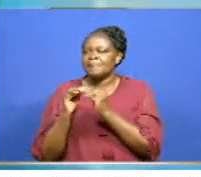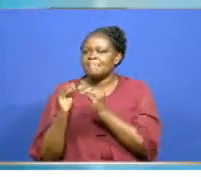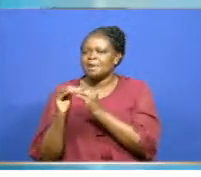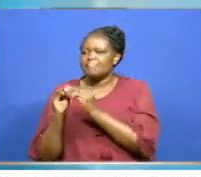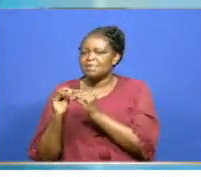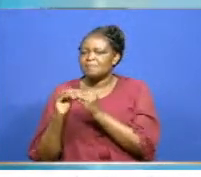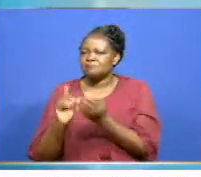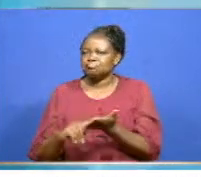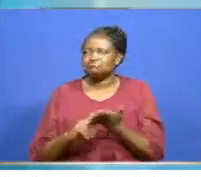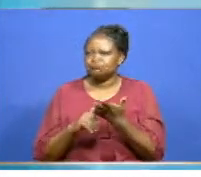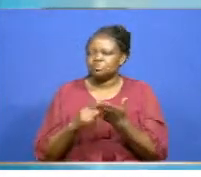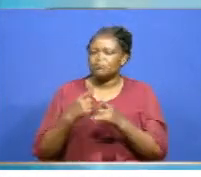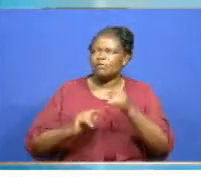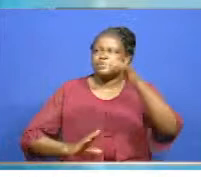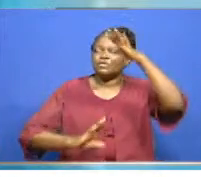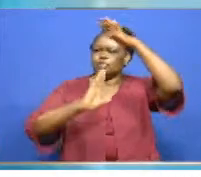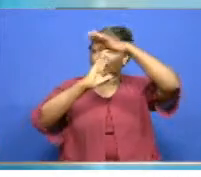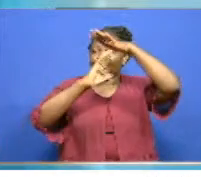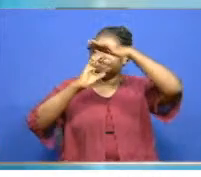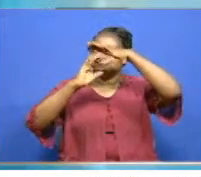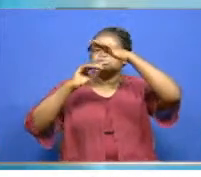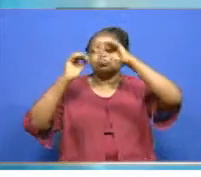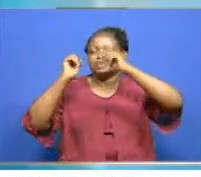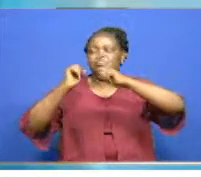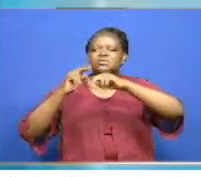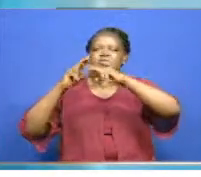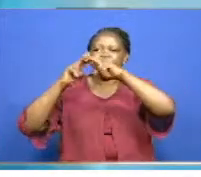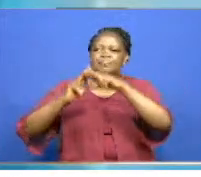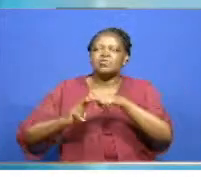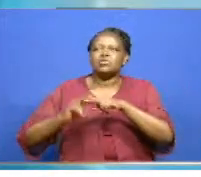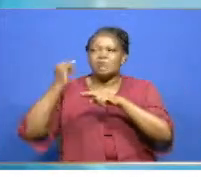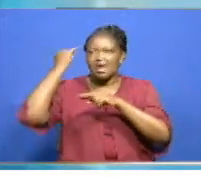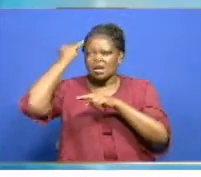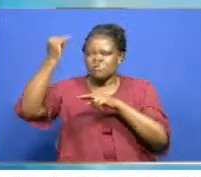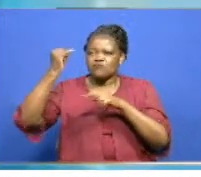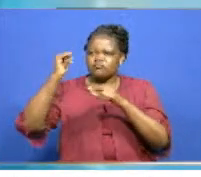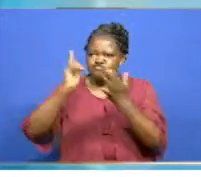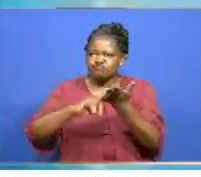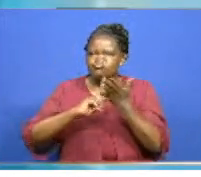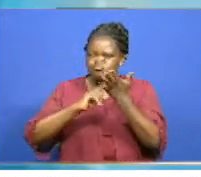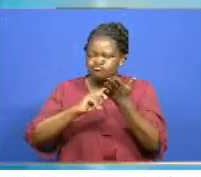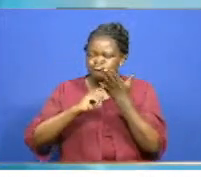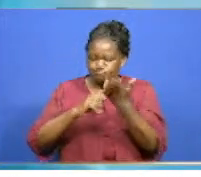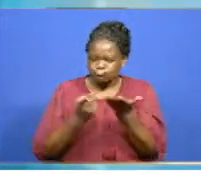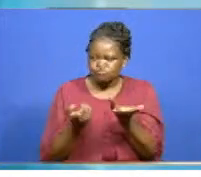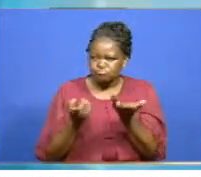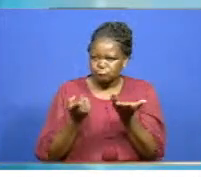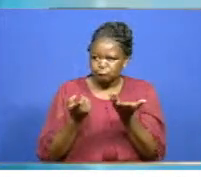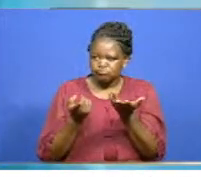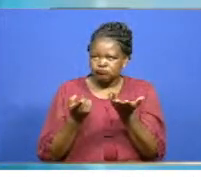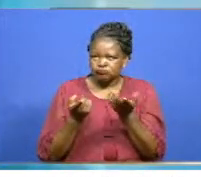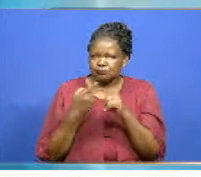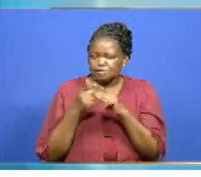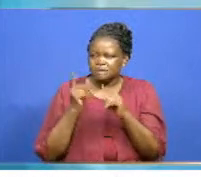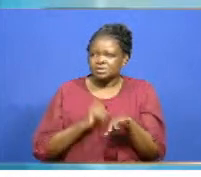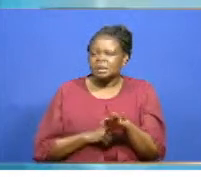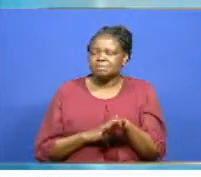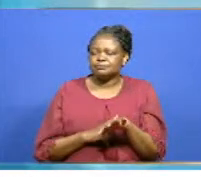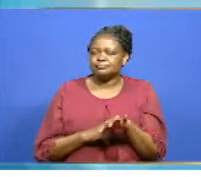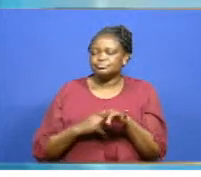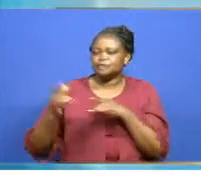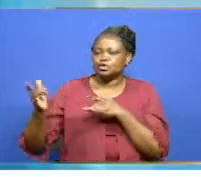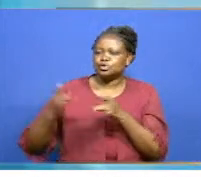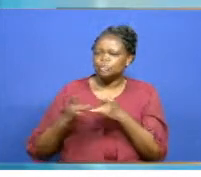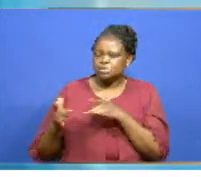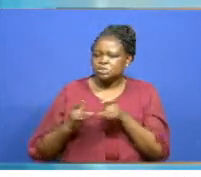has come from the top, so he may rely on ideas of boardroom negotiations to sell him at the grassroots. But when you look at